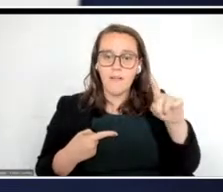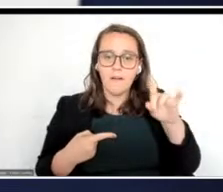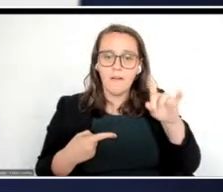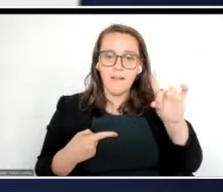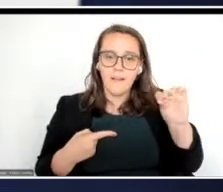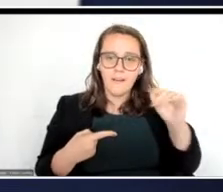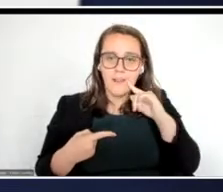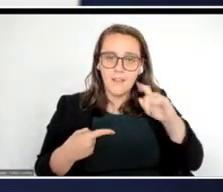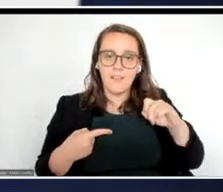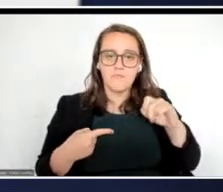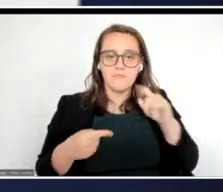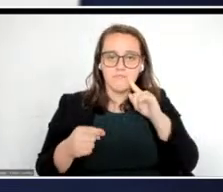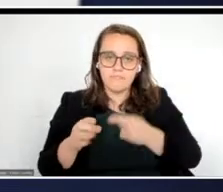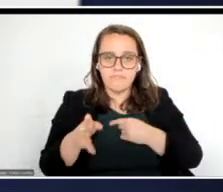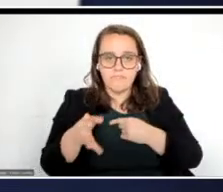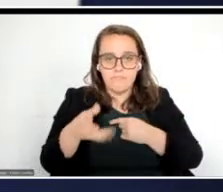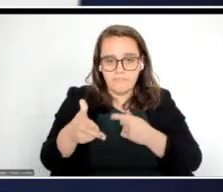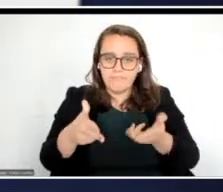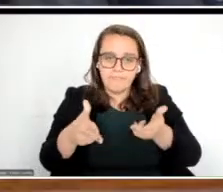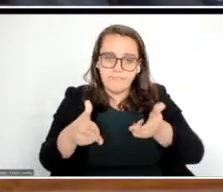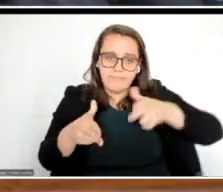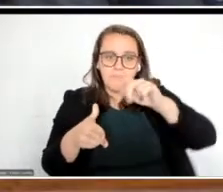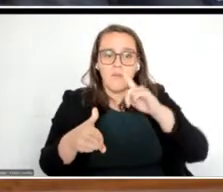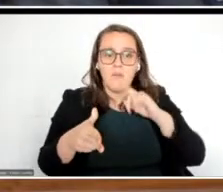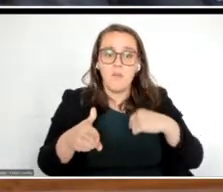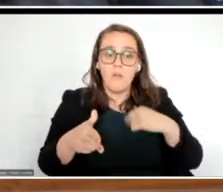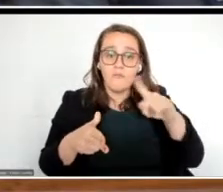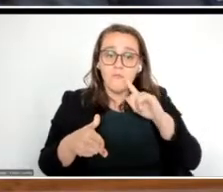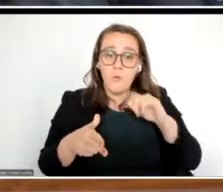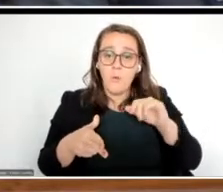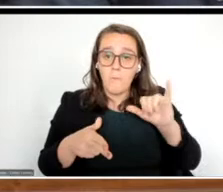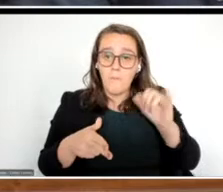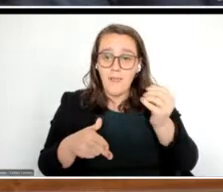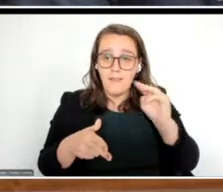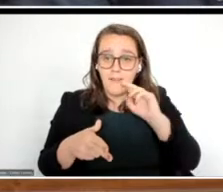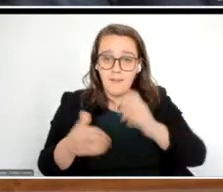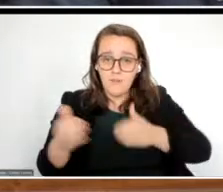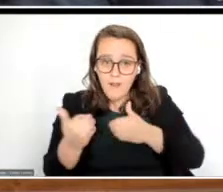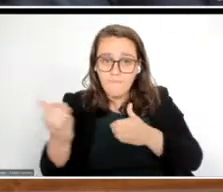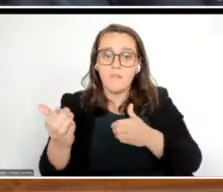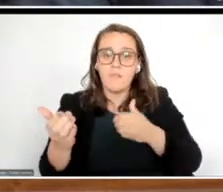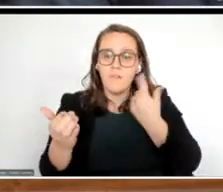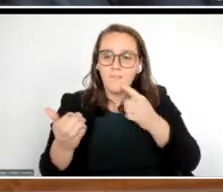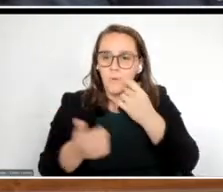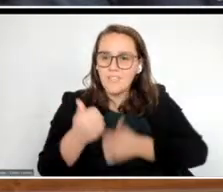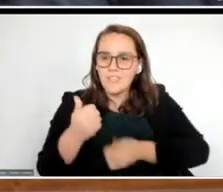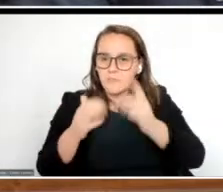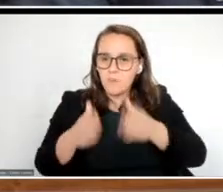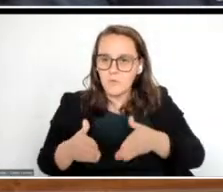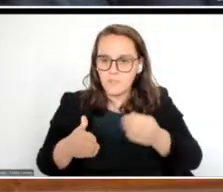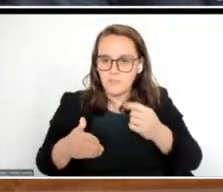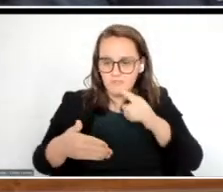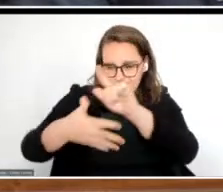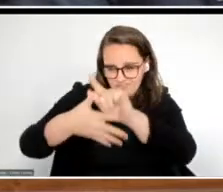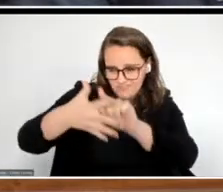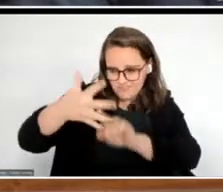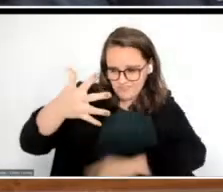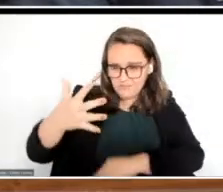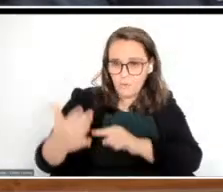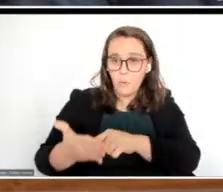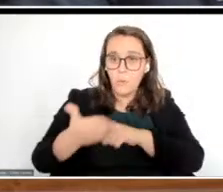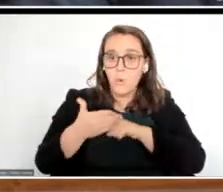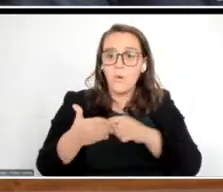person. What is clear from this record is that the White House had more than enough warning to warrant stopping any